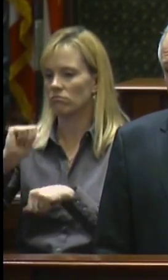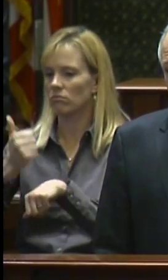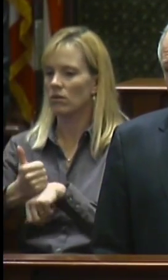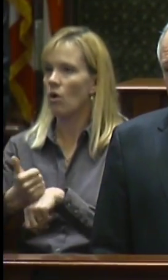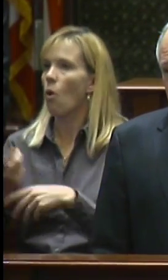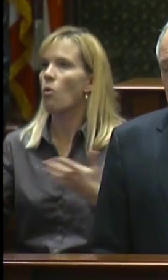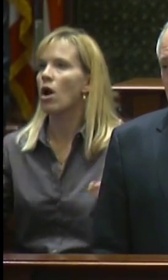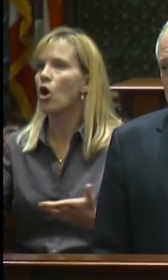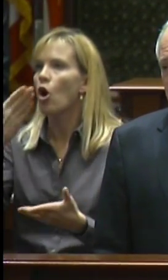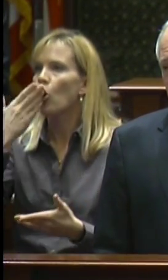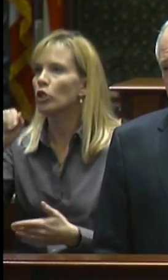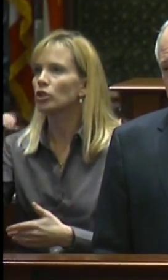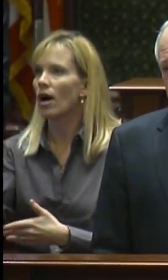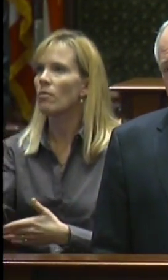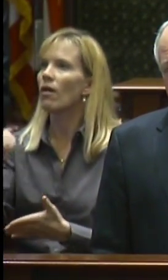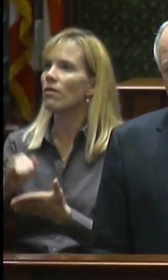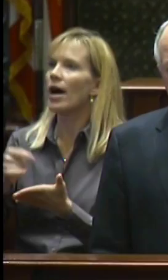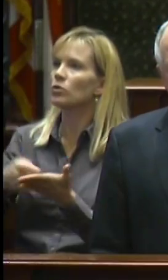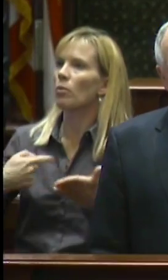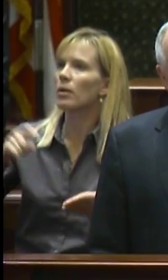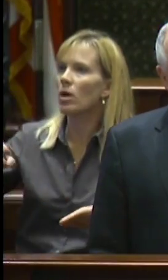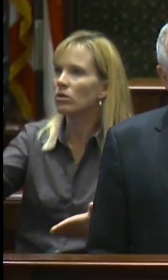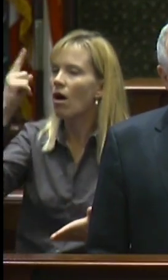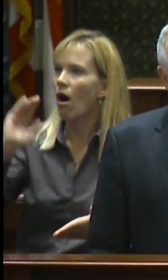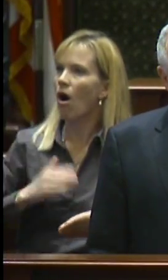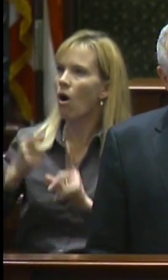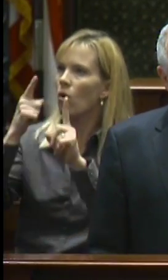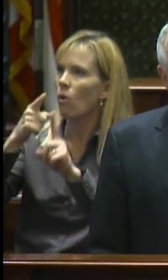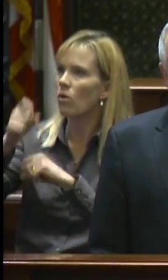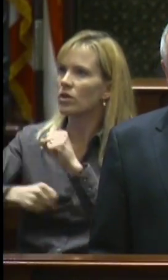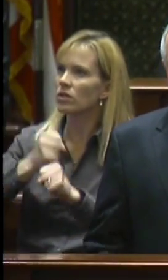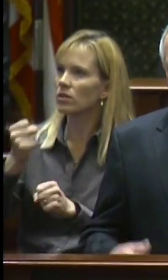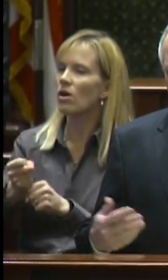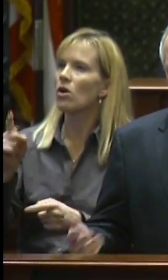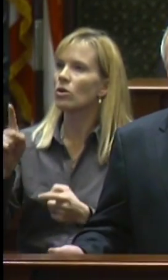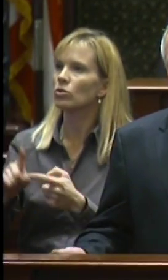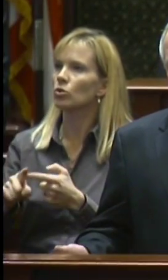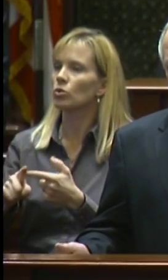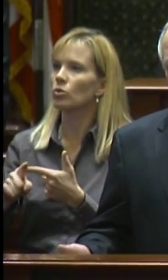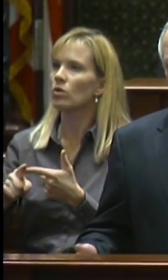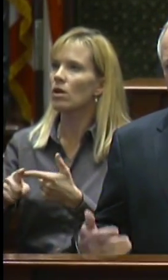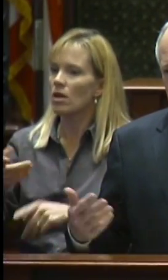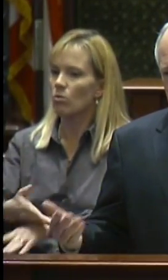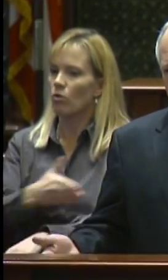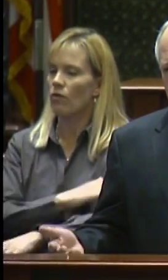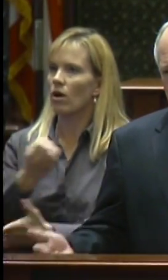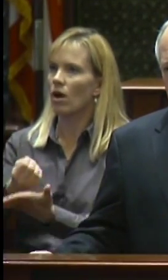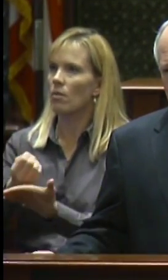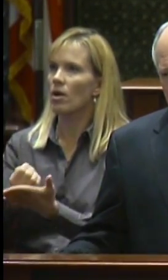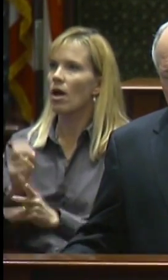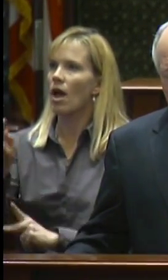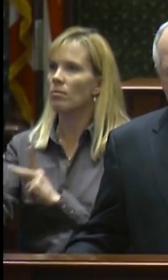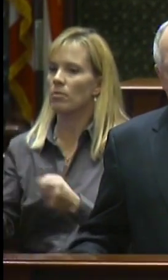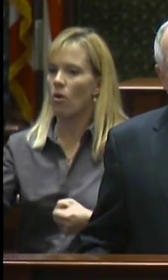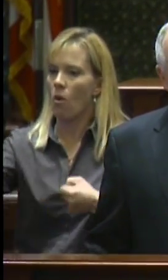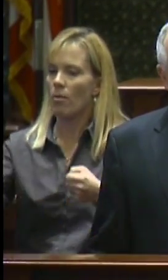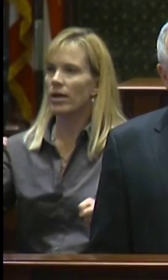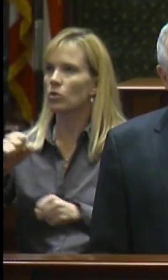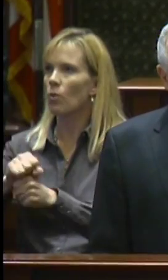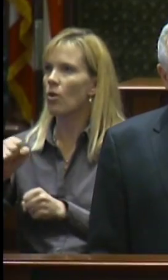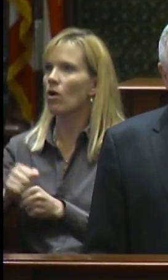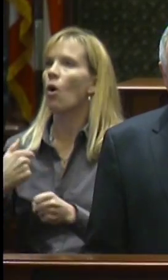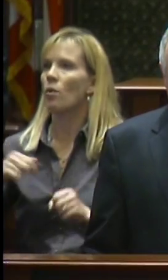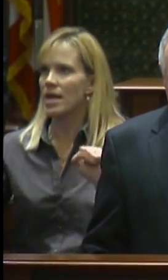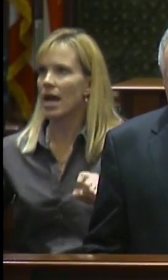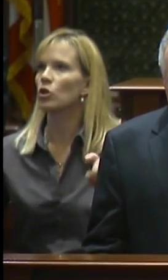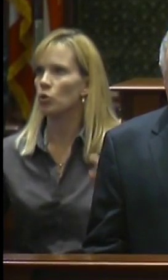job. And that's what we have to understand, that our mission this year is to revive our economy and put people back to work. We can